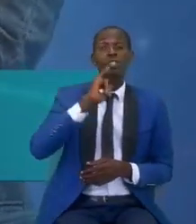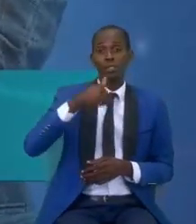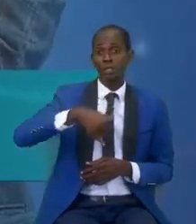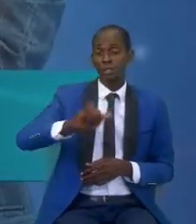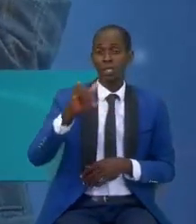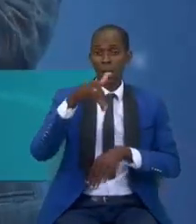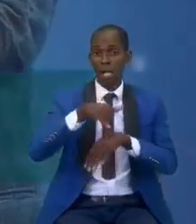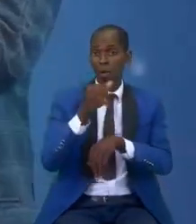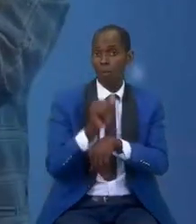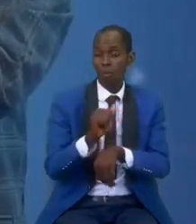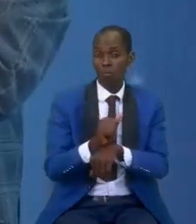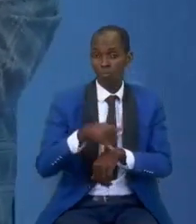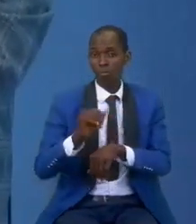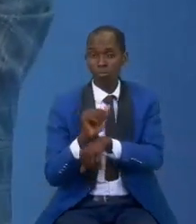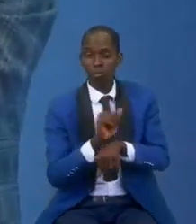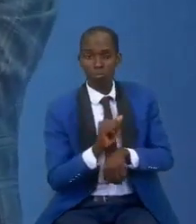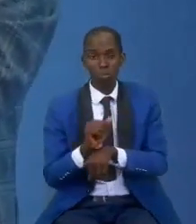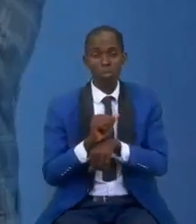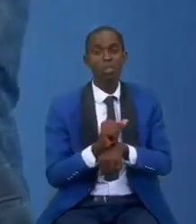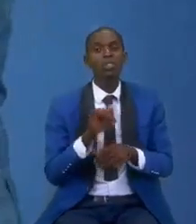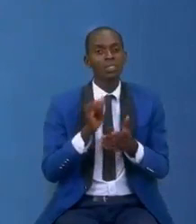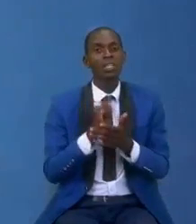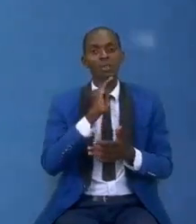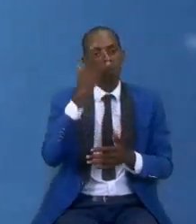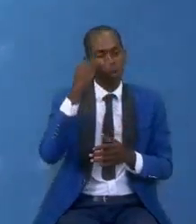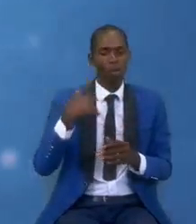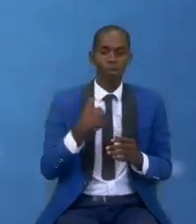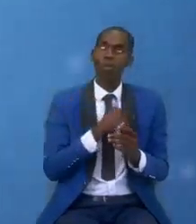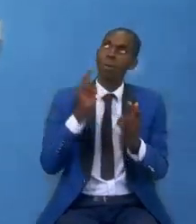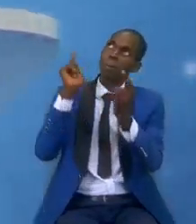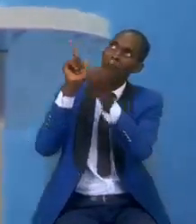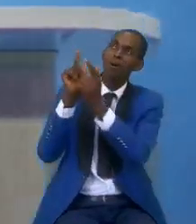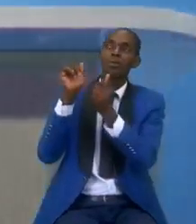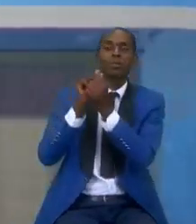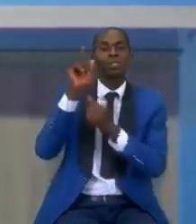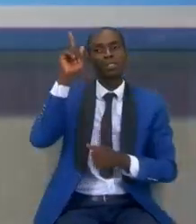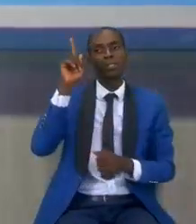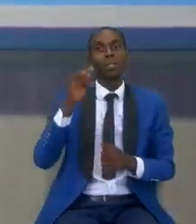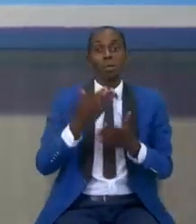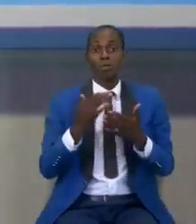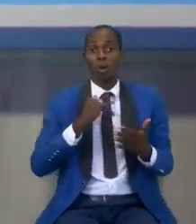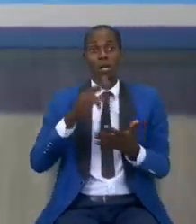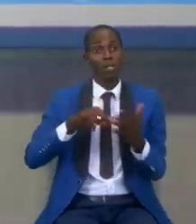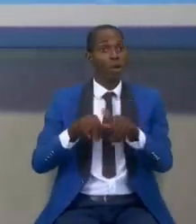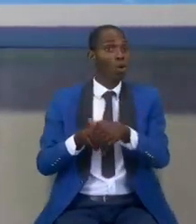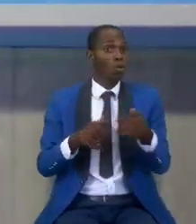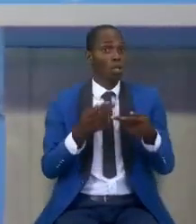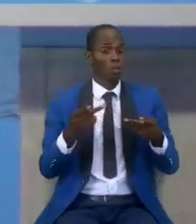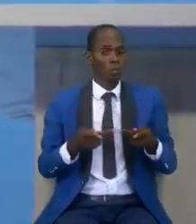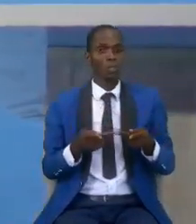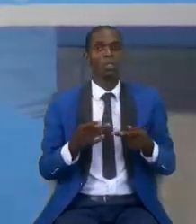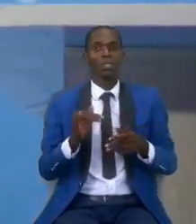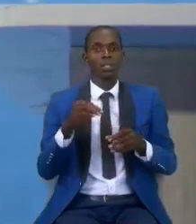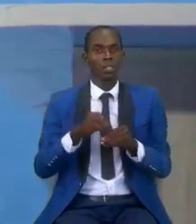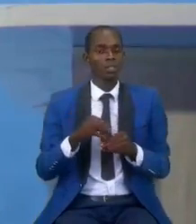the other references, I'm going to go to the very last one in John chapter 5. And I'm looking at